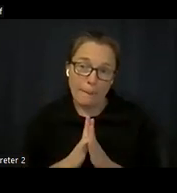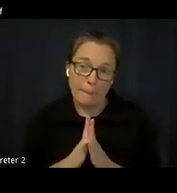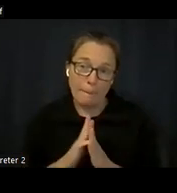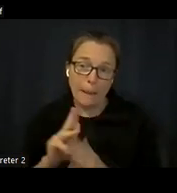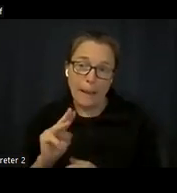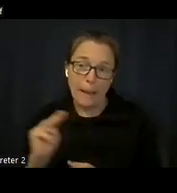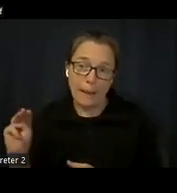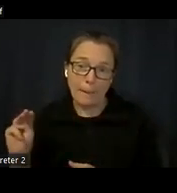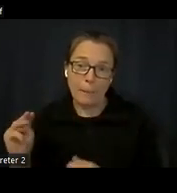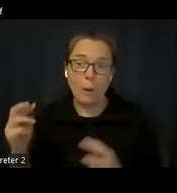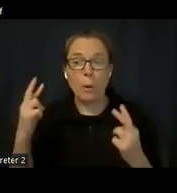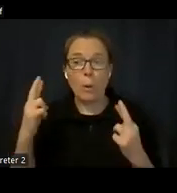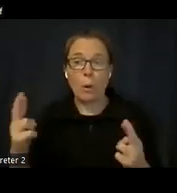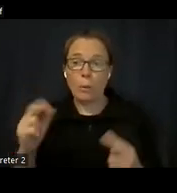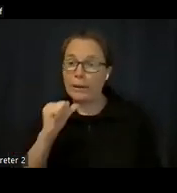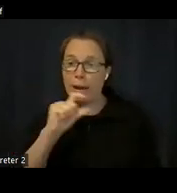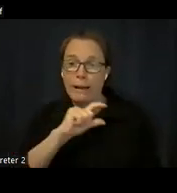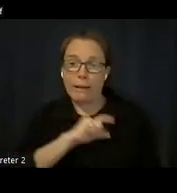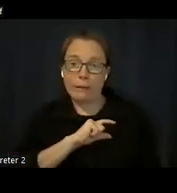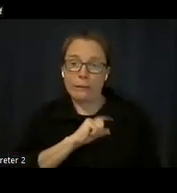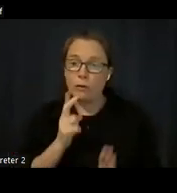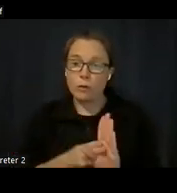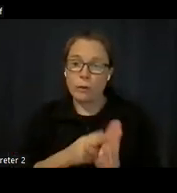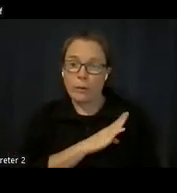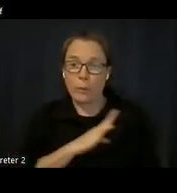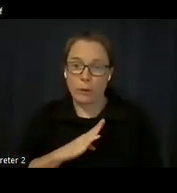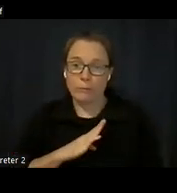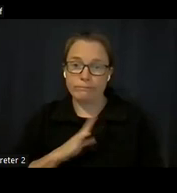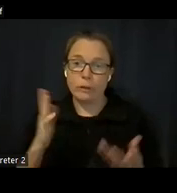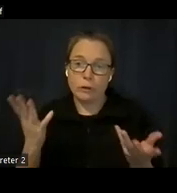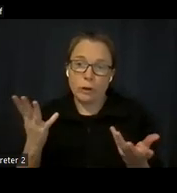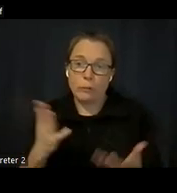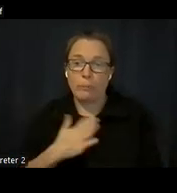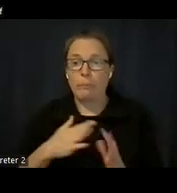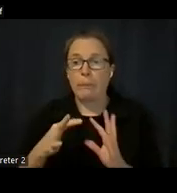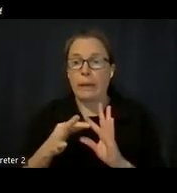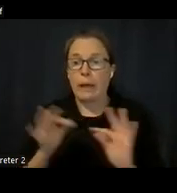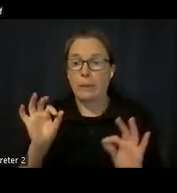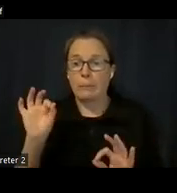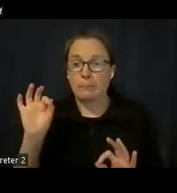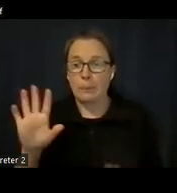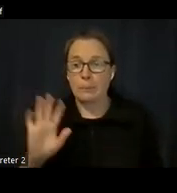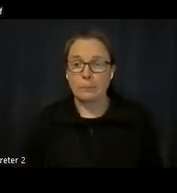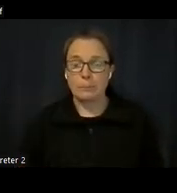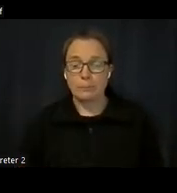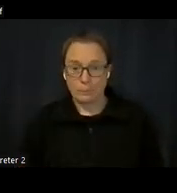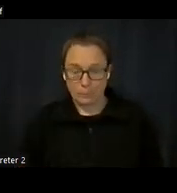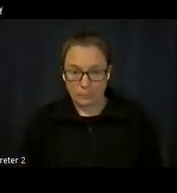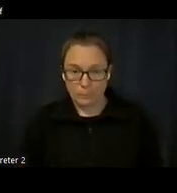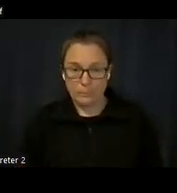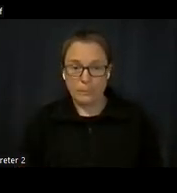we're hoping to not have law enforcement on the board. So just my comment of what the public had stated.